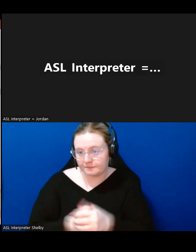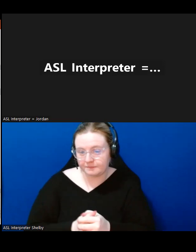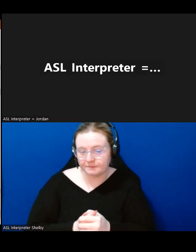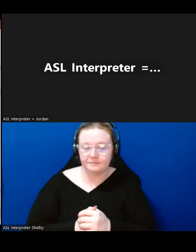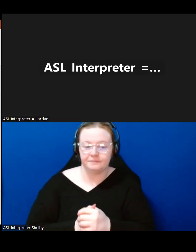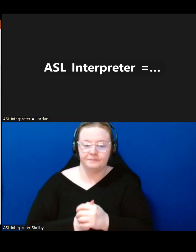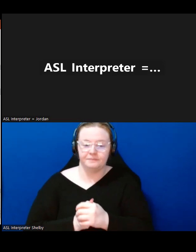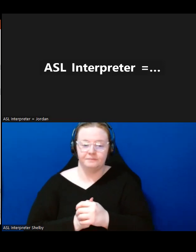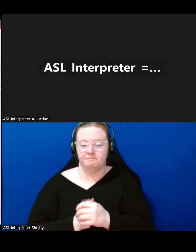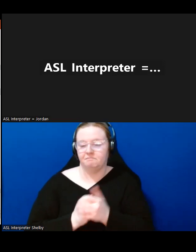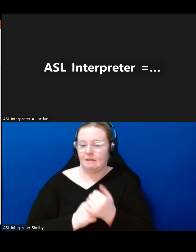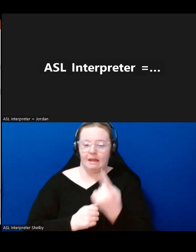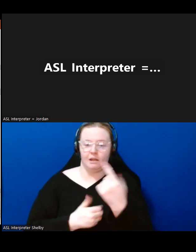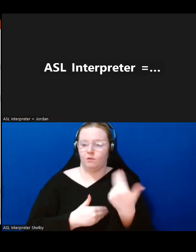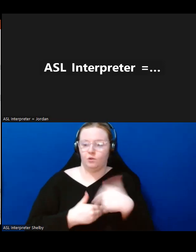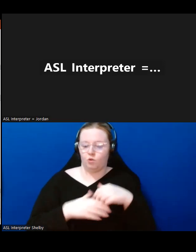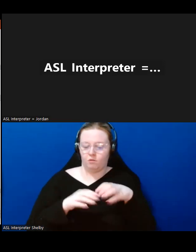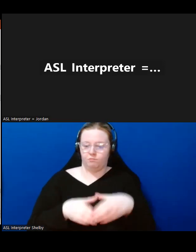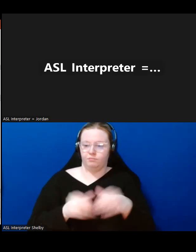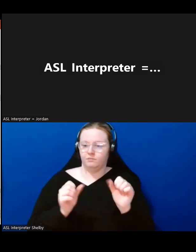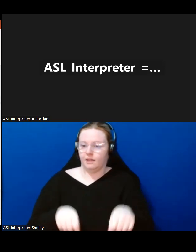Can all join the coalitions.